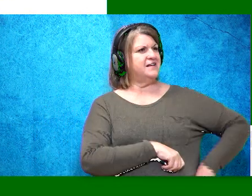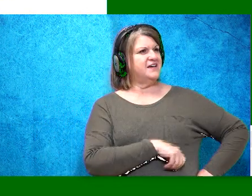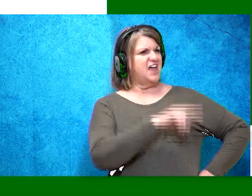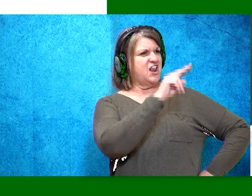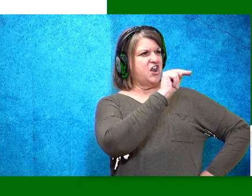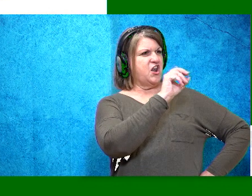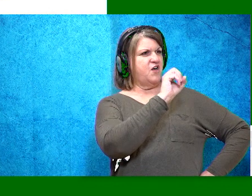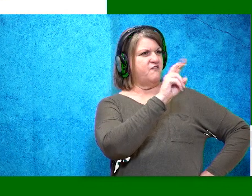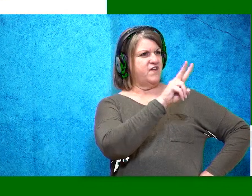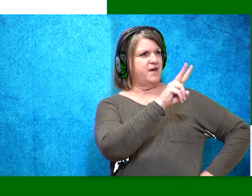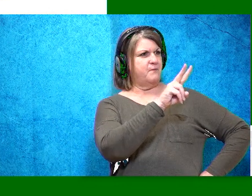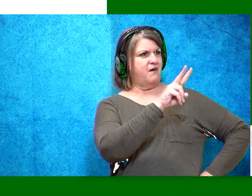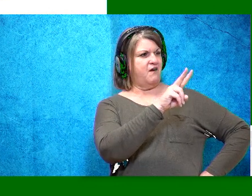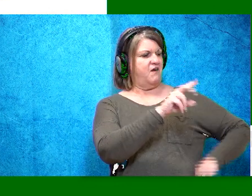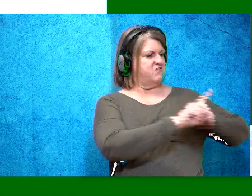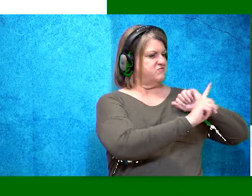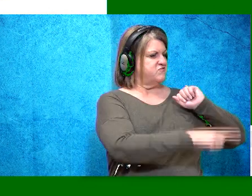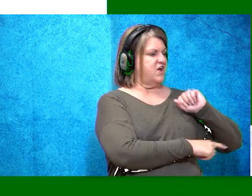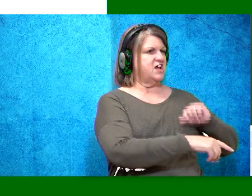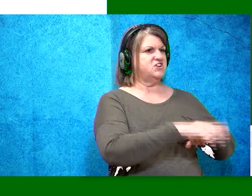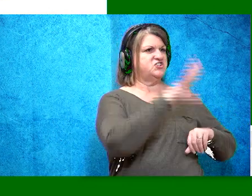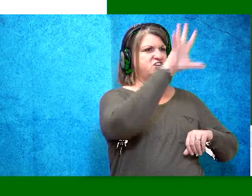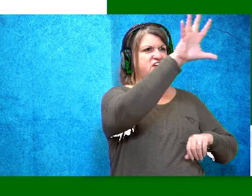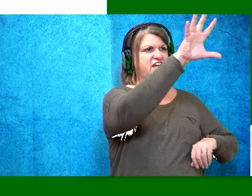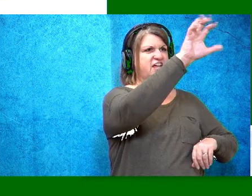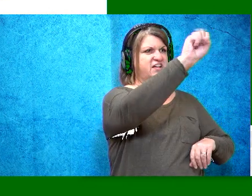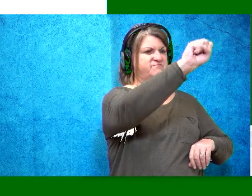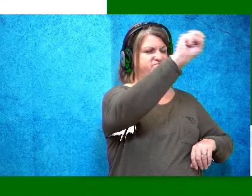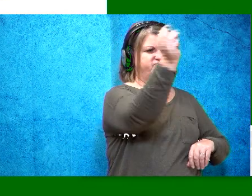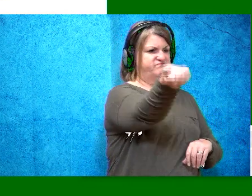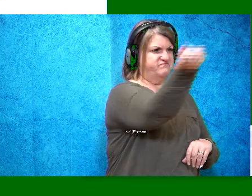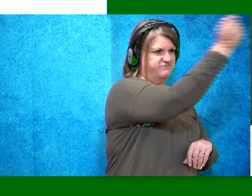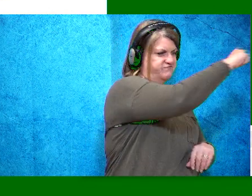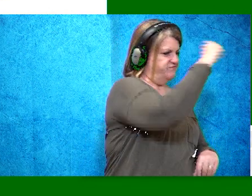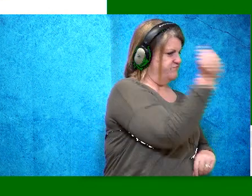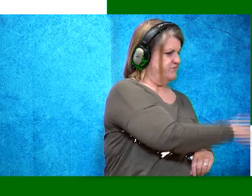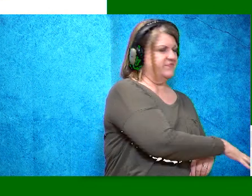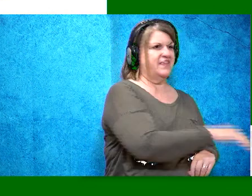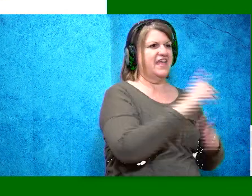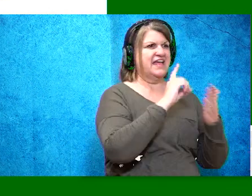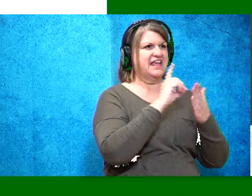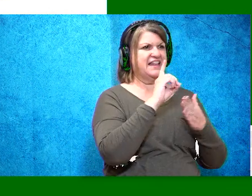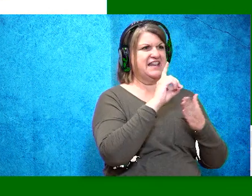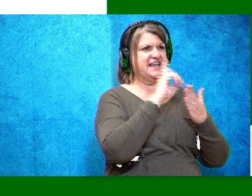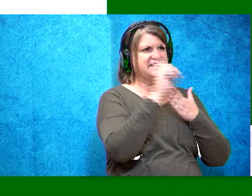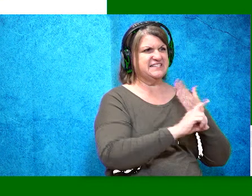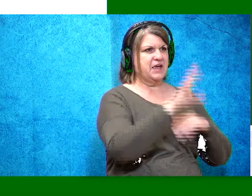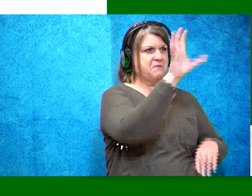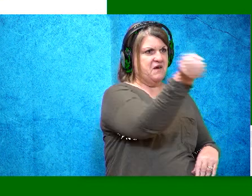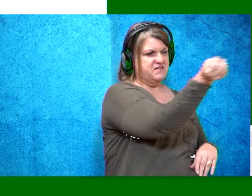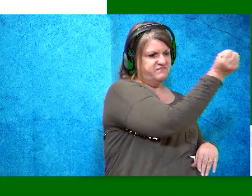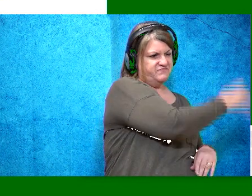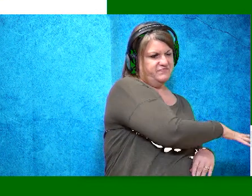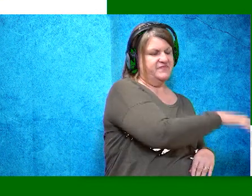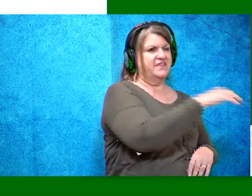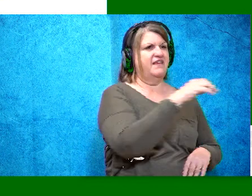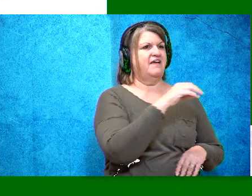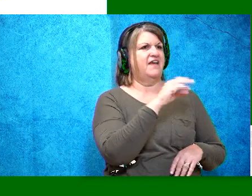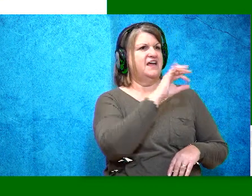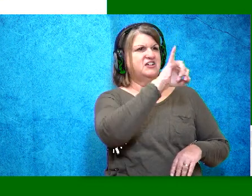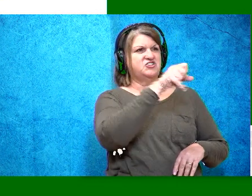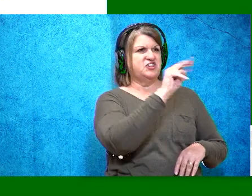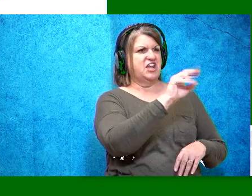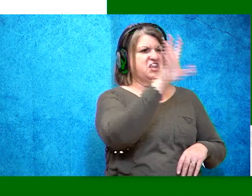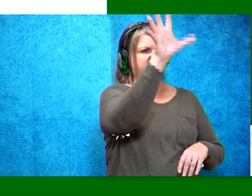tore off the November page. He tore off the December page and the January page, the February page, and the